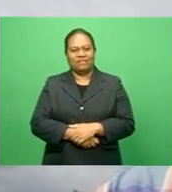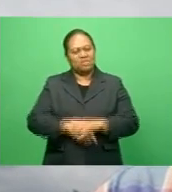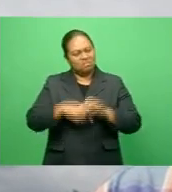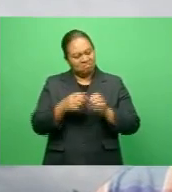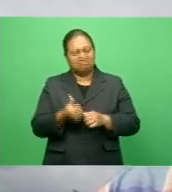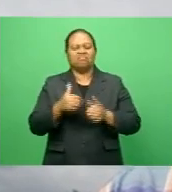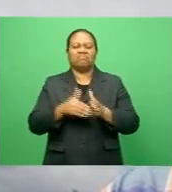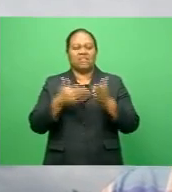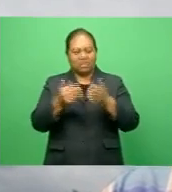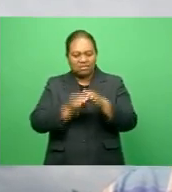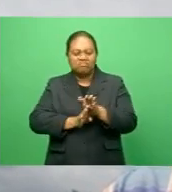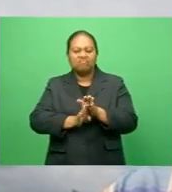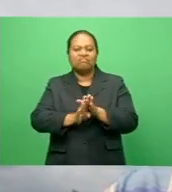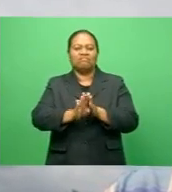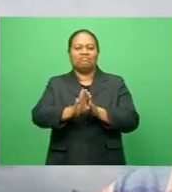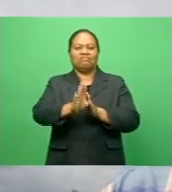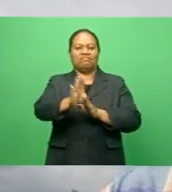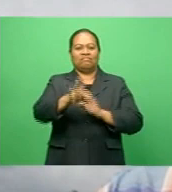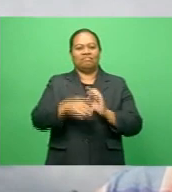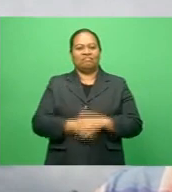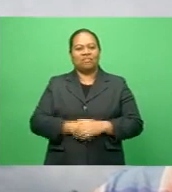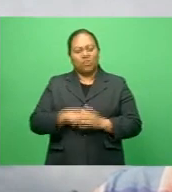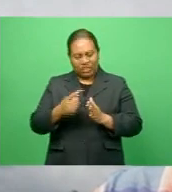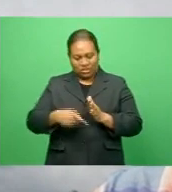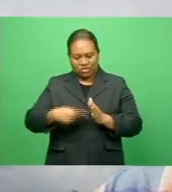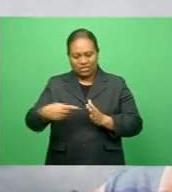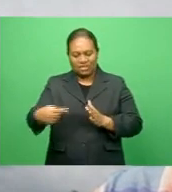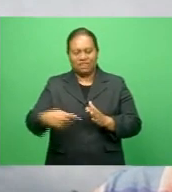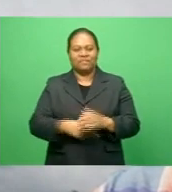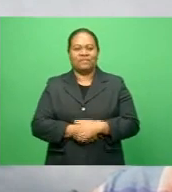progress, and we'll continue to